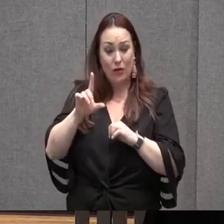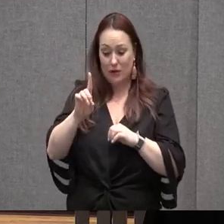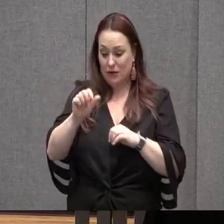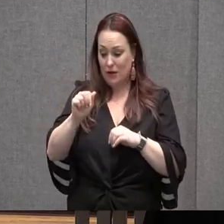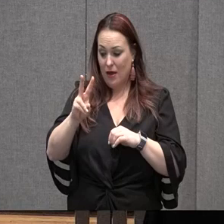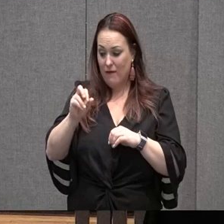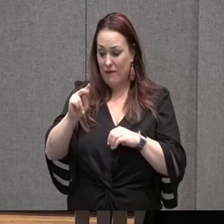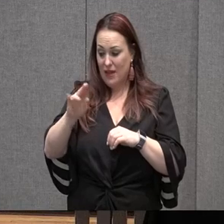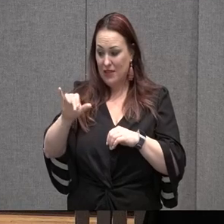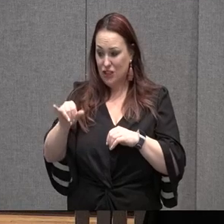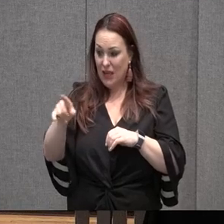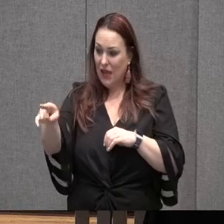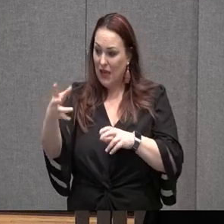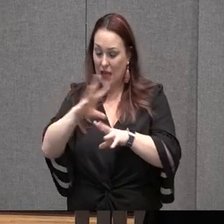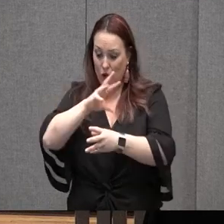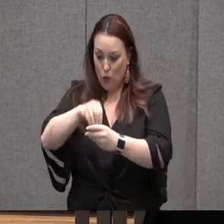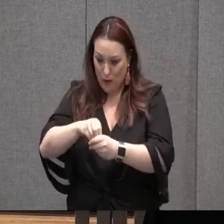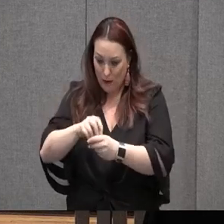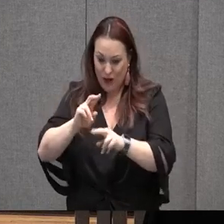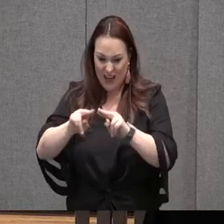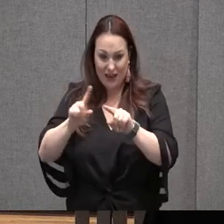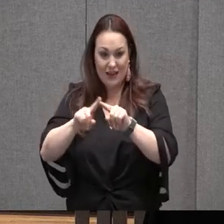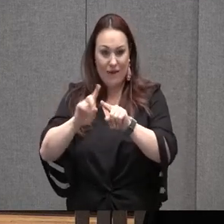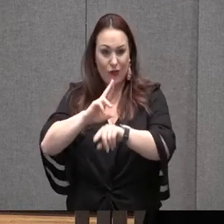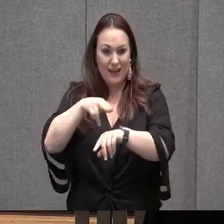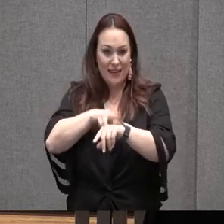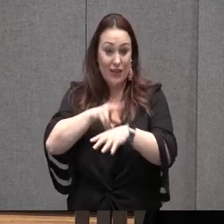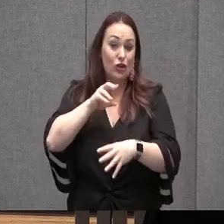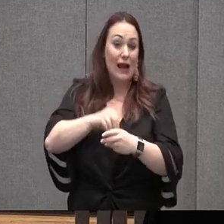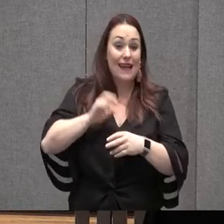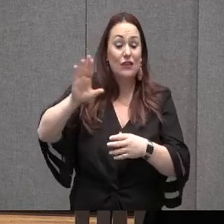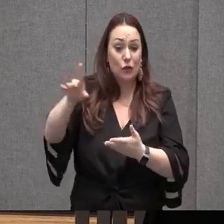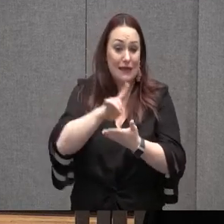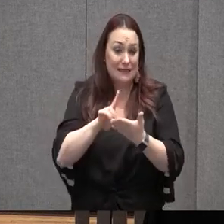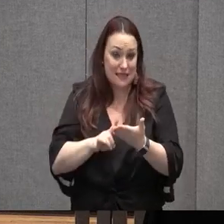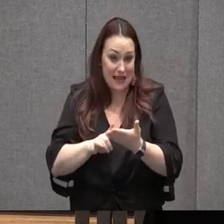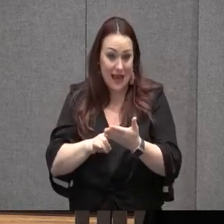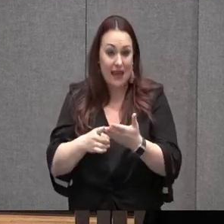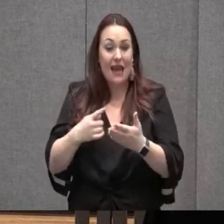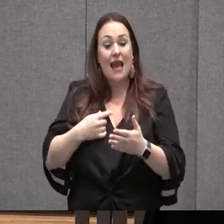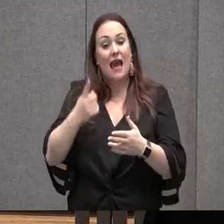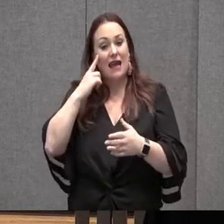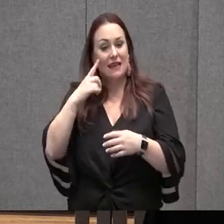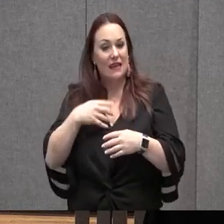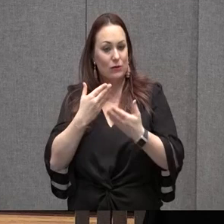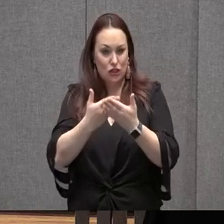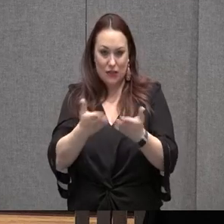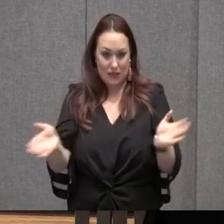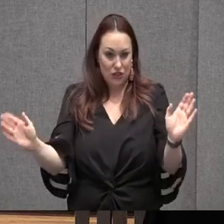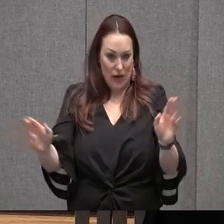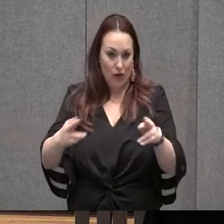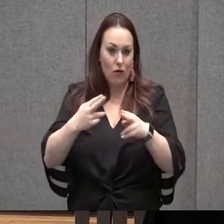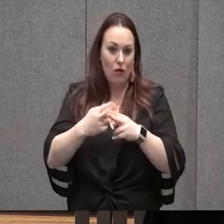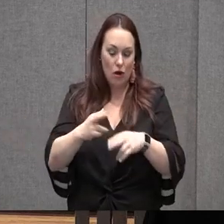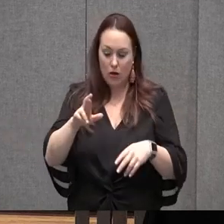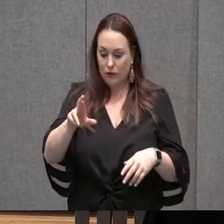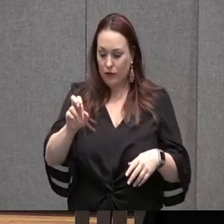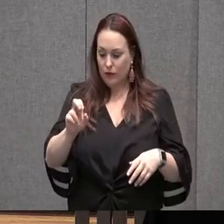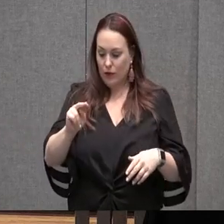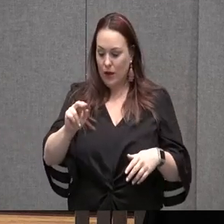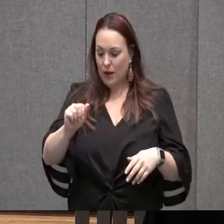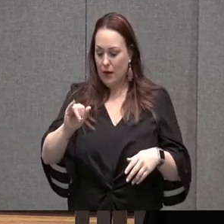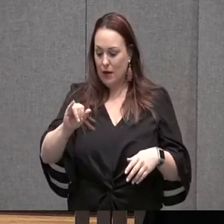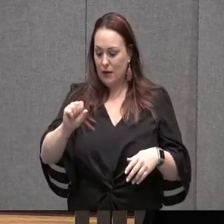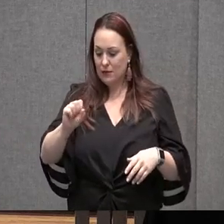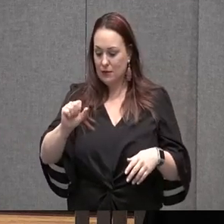is just an amazing all around Renaissance man is what they called him because he was also an artist,